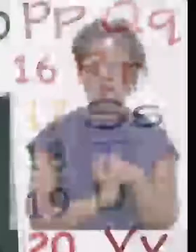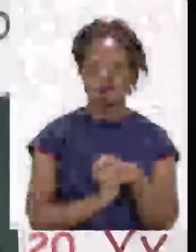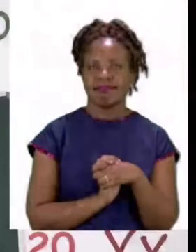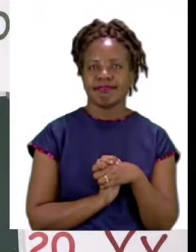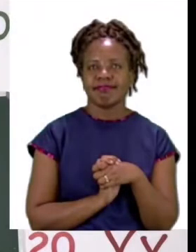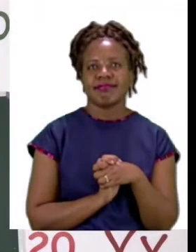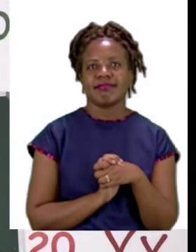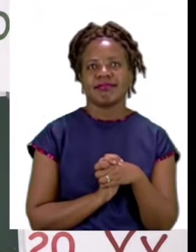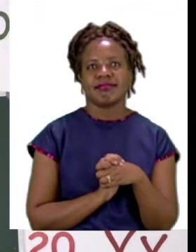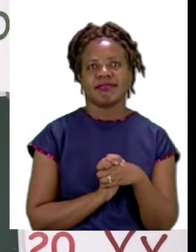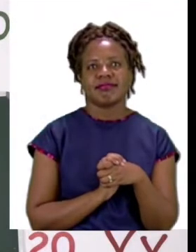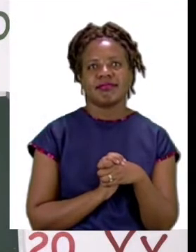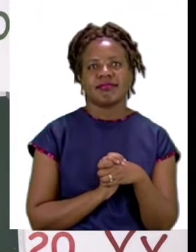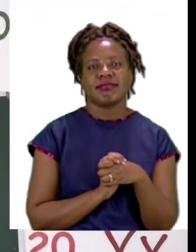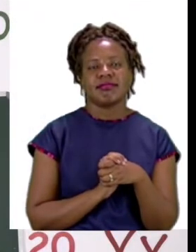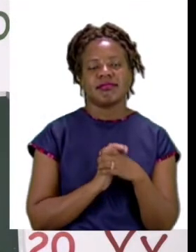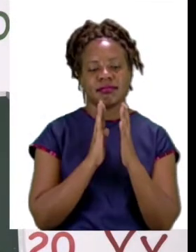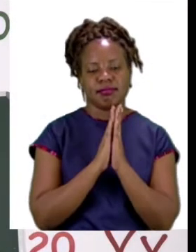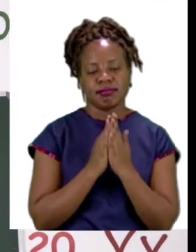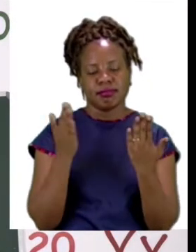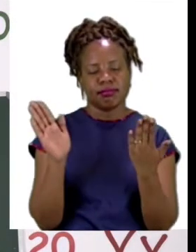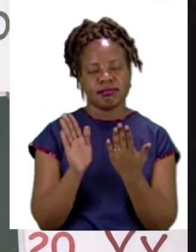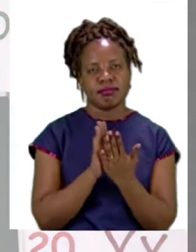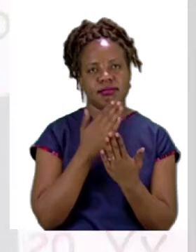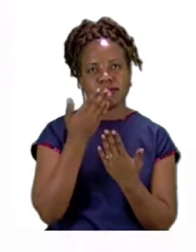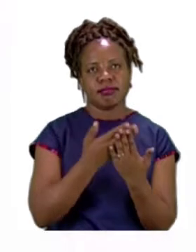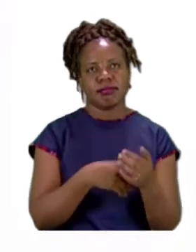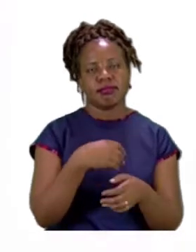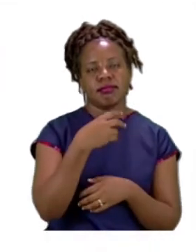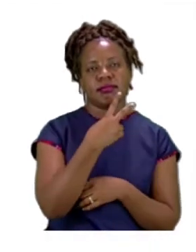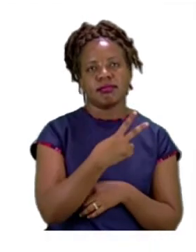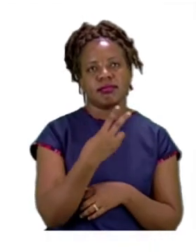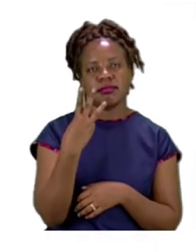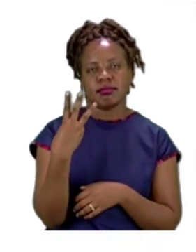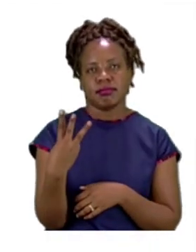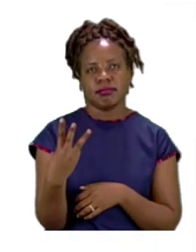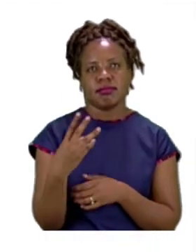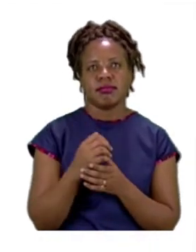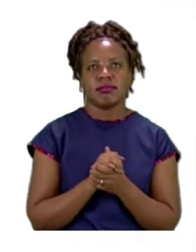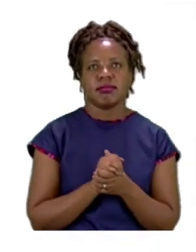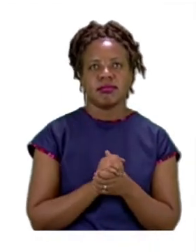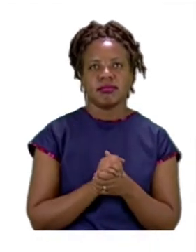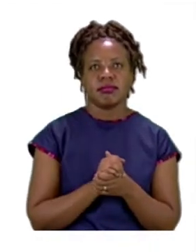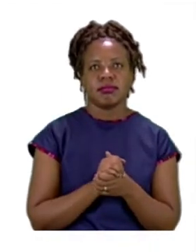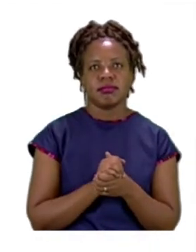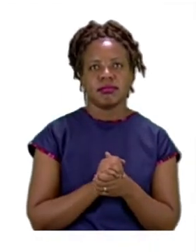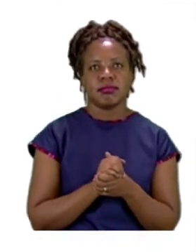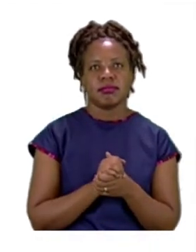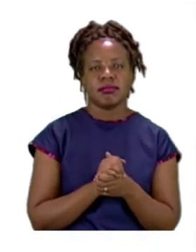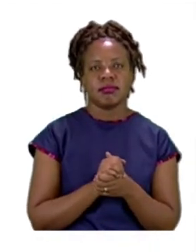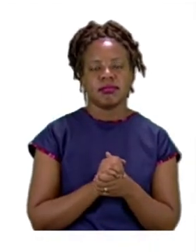For our exercise now, boys and girls, let's turn to page 23. On page 23, we are going to be